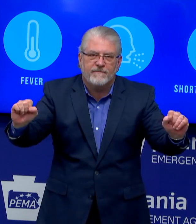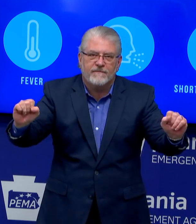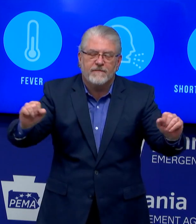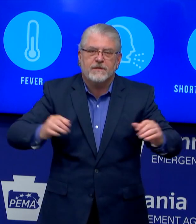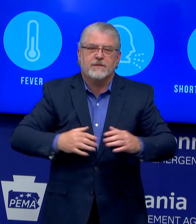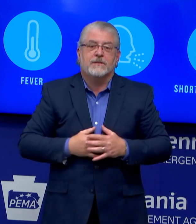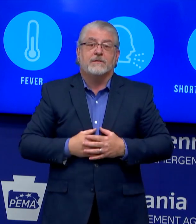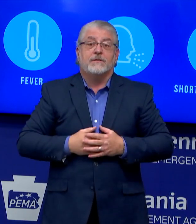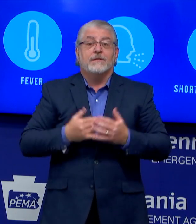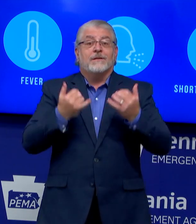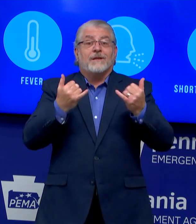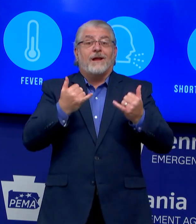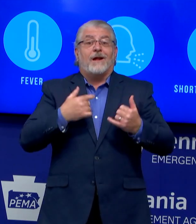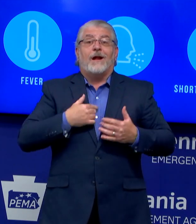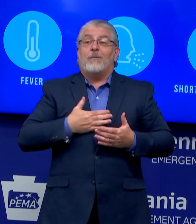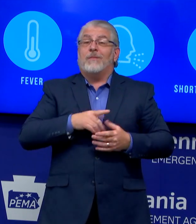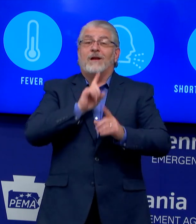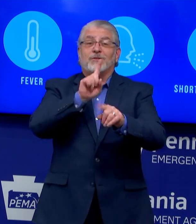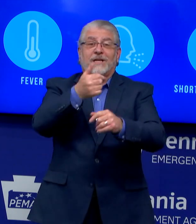And now I'm pleased to answer questions.